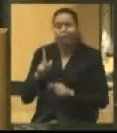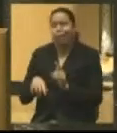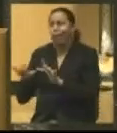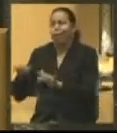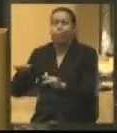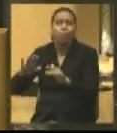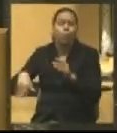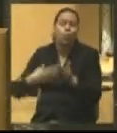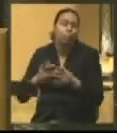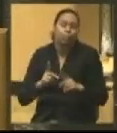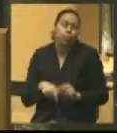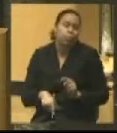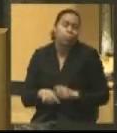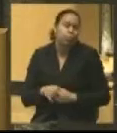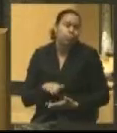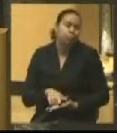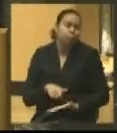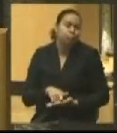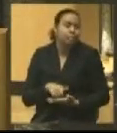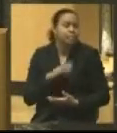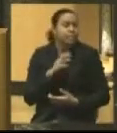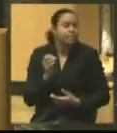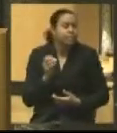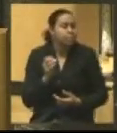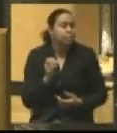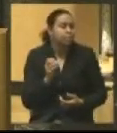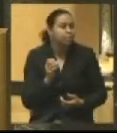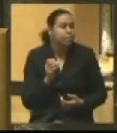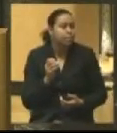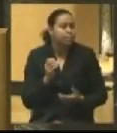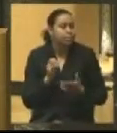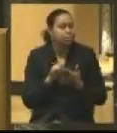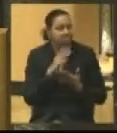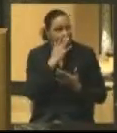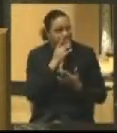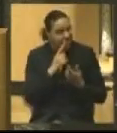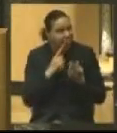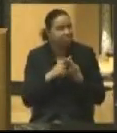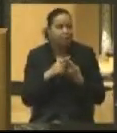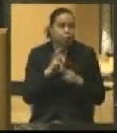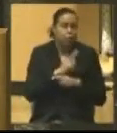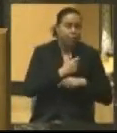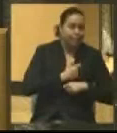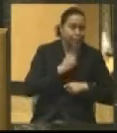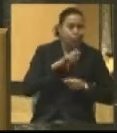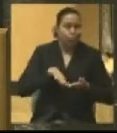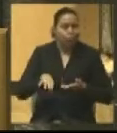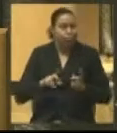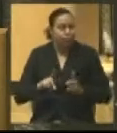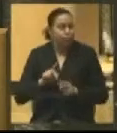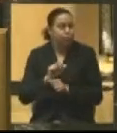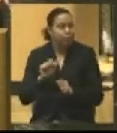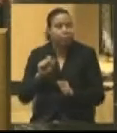all these people. And yet, despite the fact that this is the great paradox of military emancipation, it can only reach